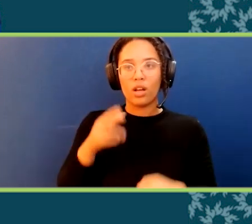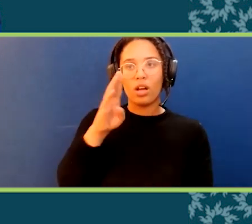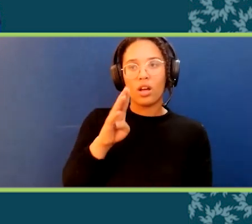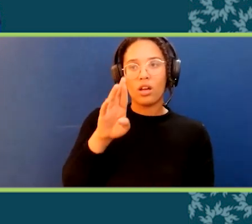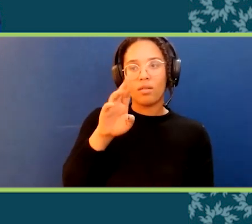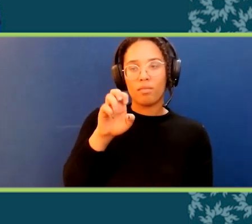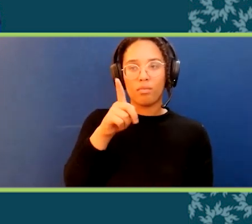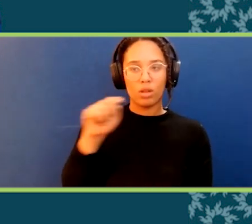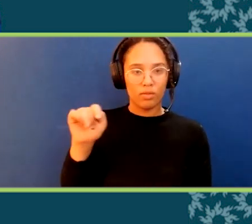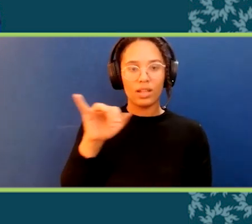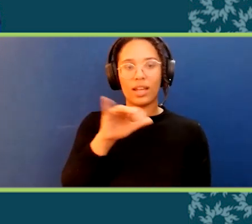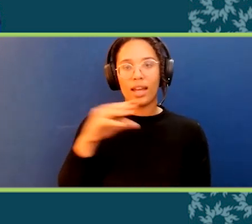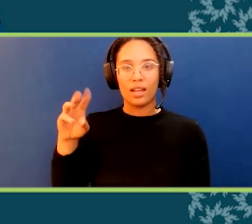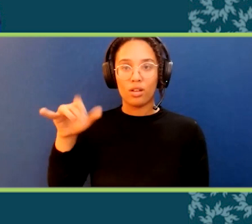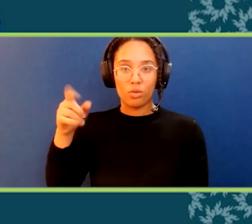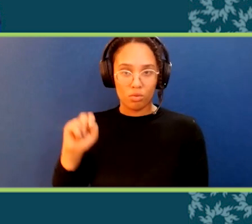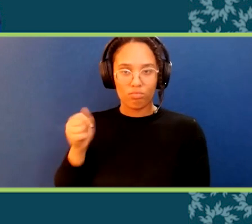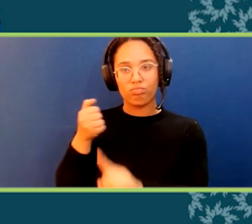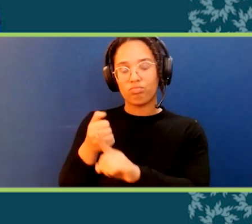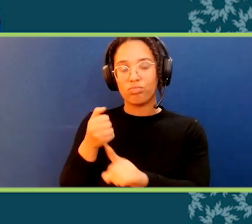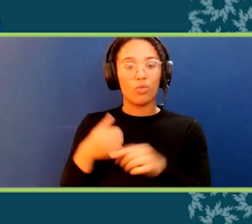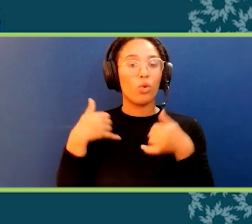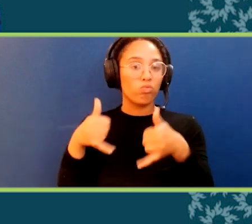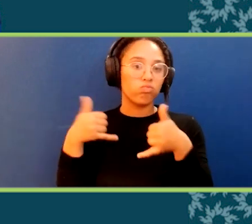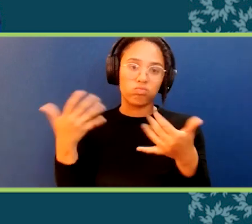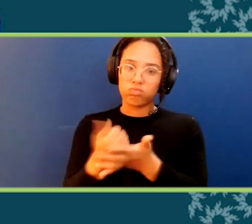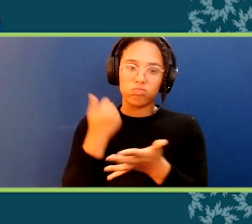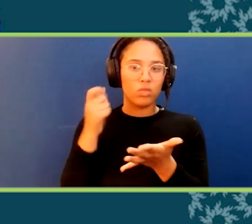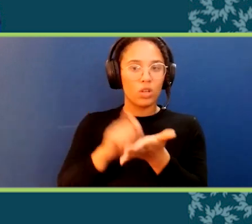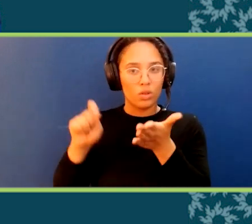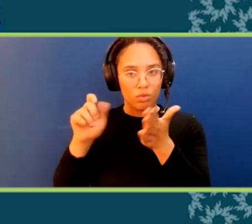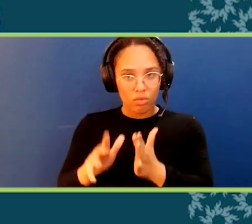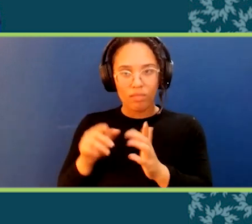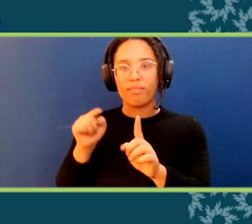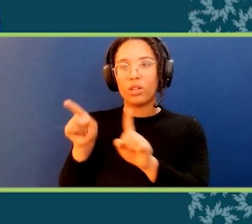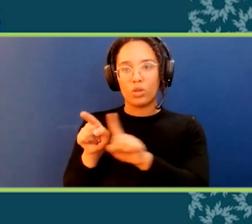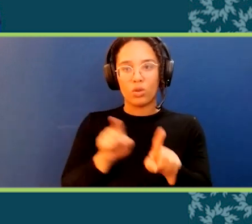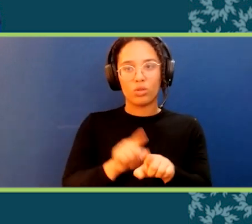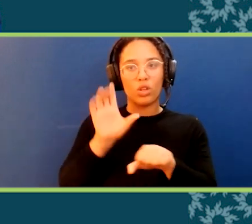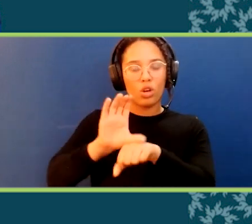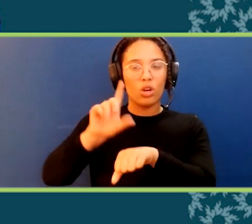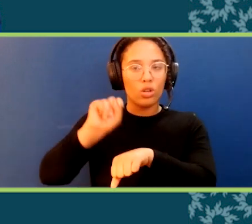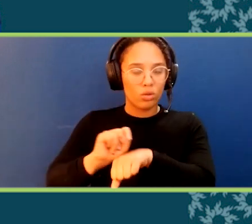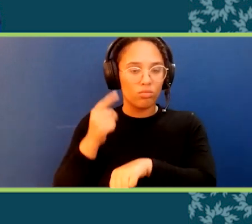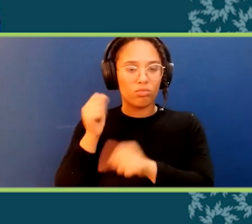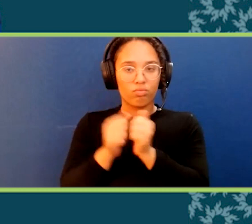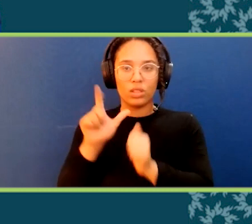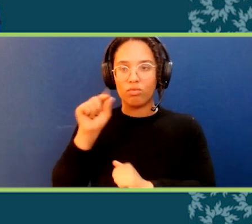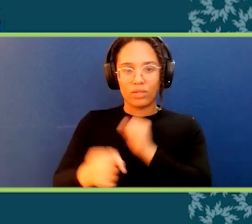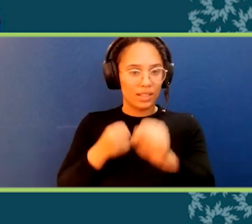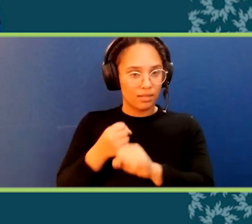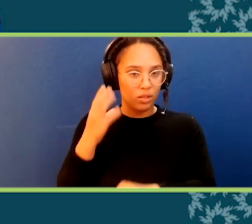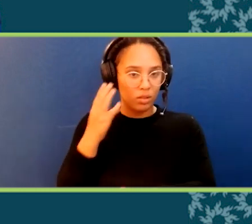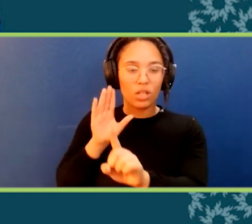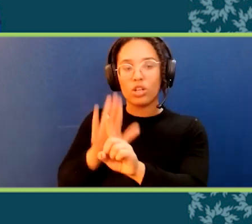award-winning author and strategic consultant with nearly 20 years of professional experience. Her areas of expertise include